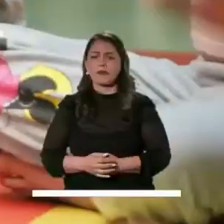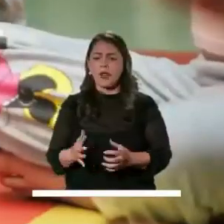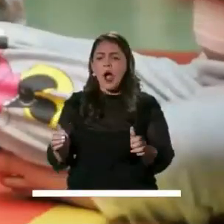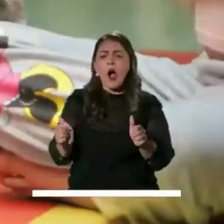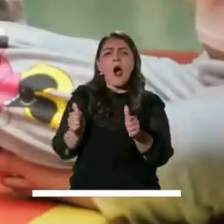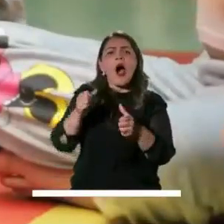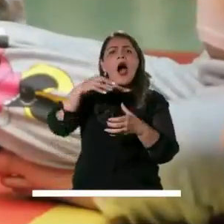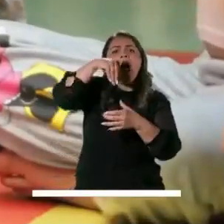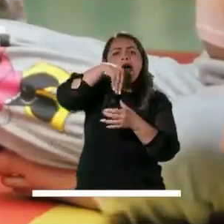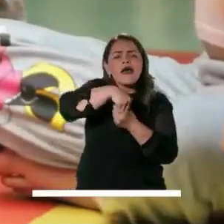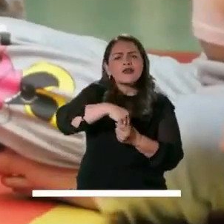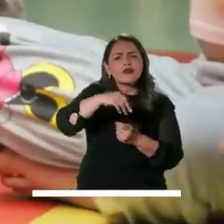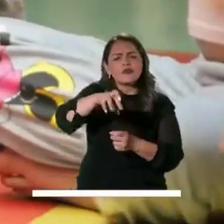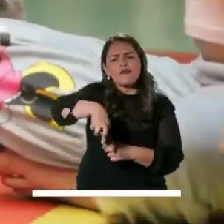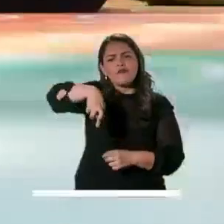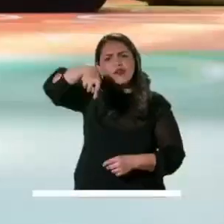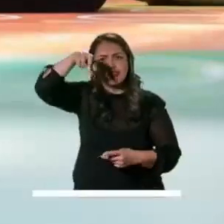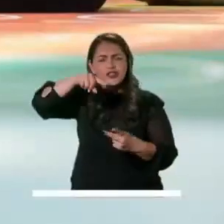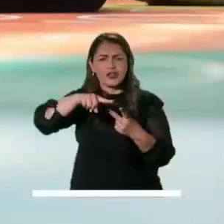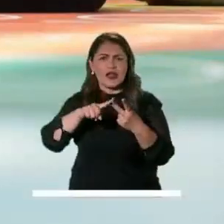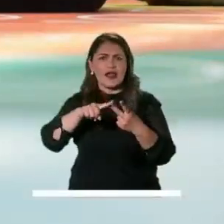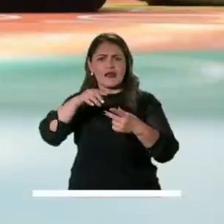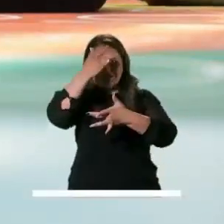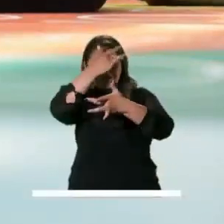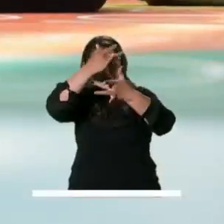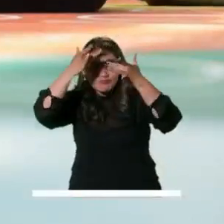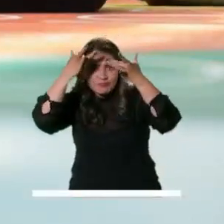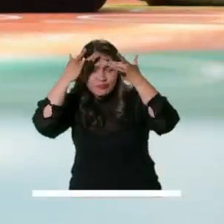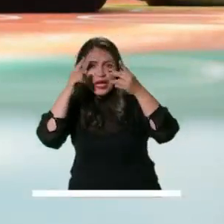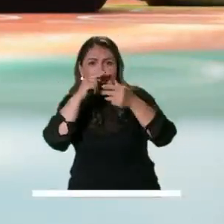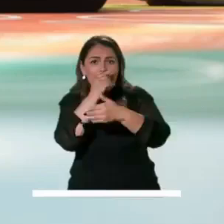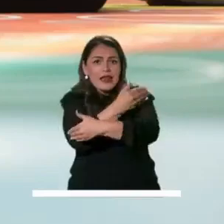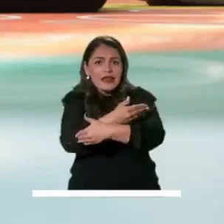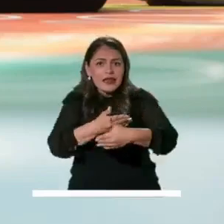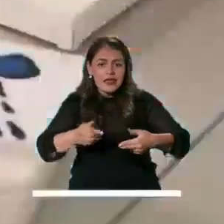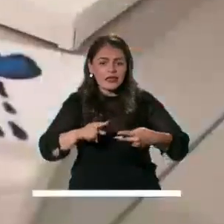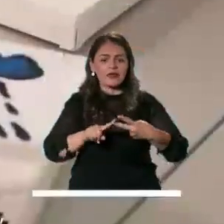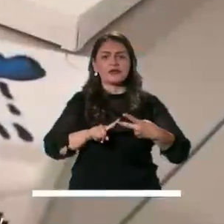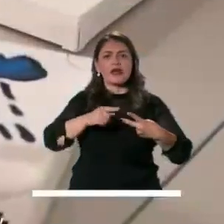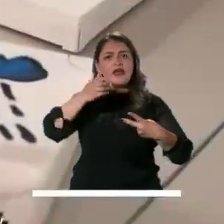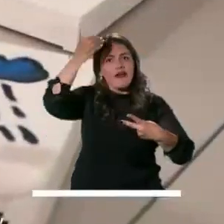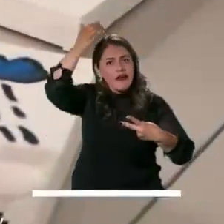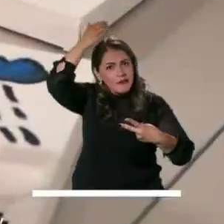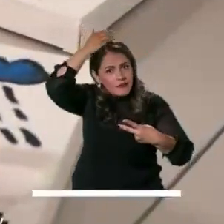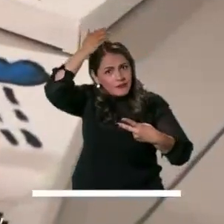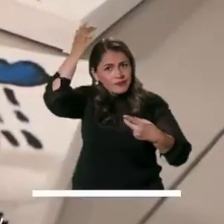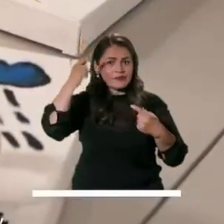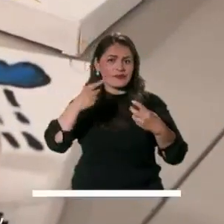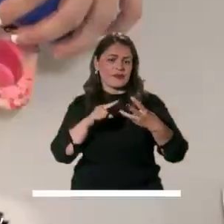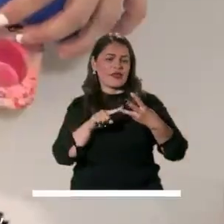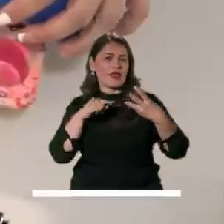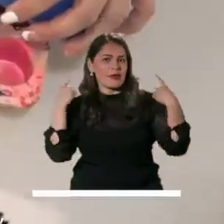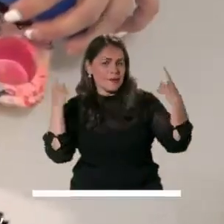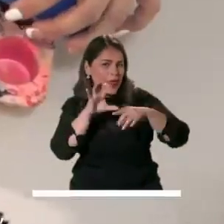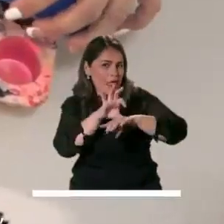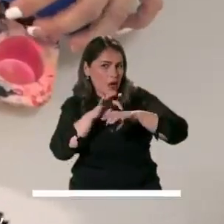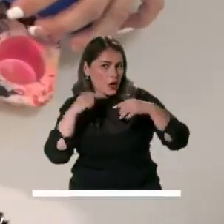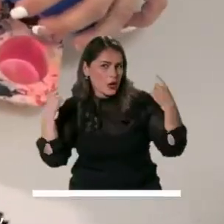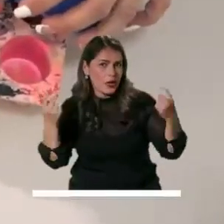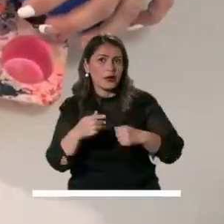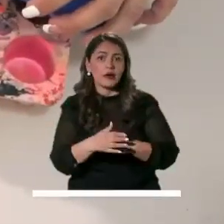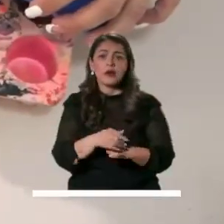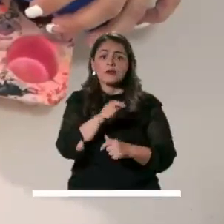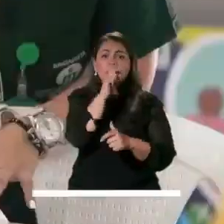in child psychiatry, general medicine, and nursing who work to ensure that my